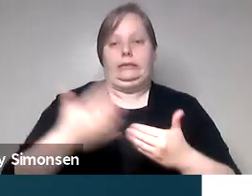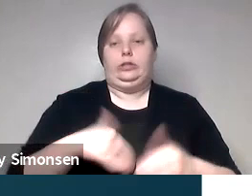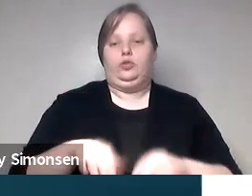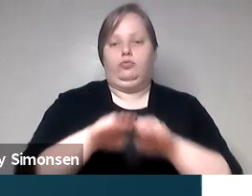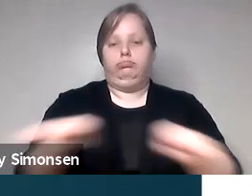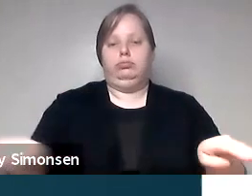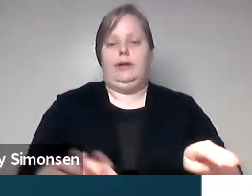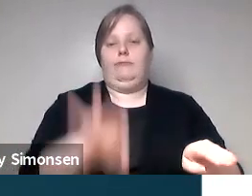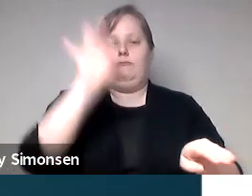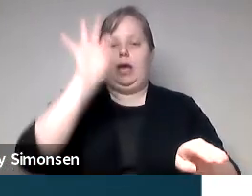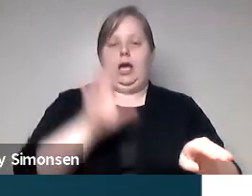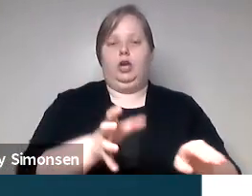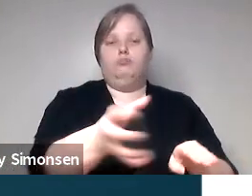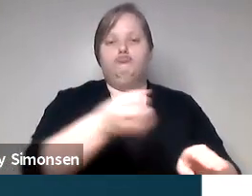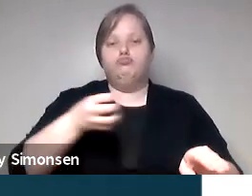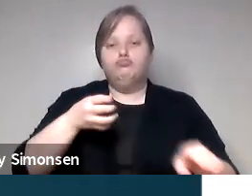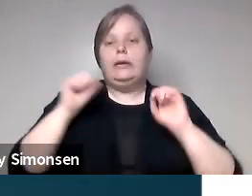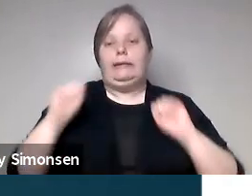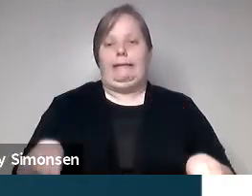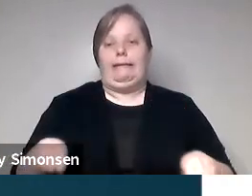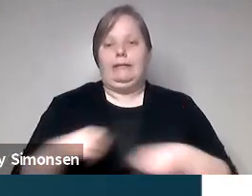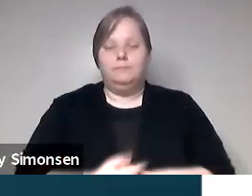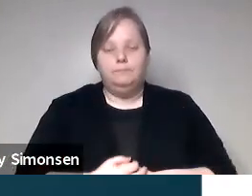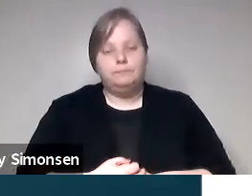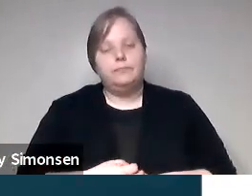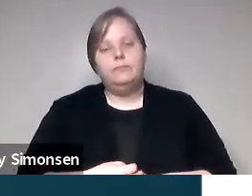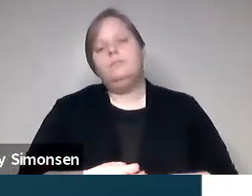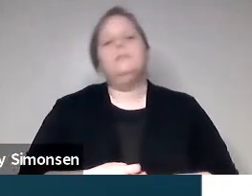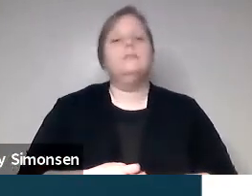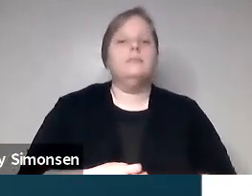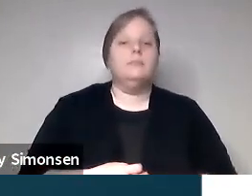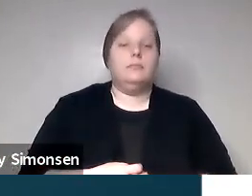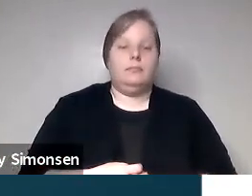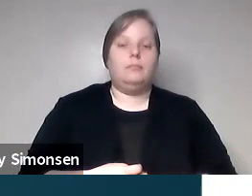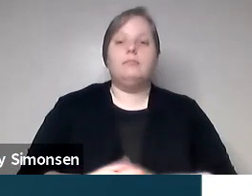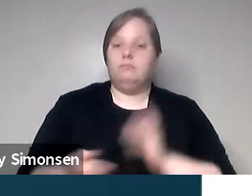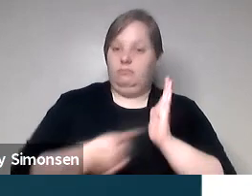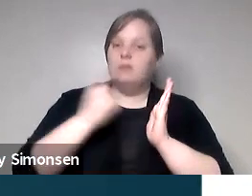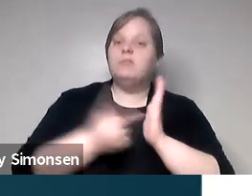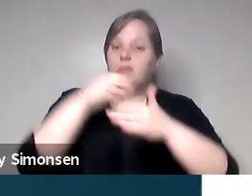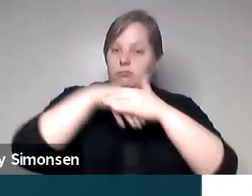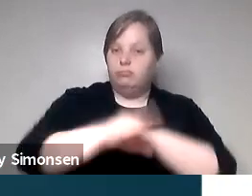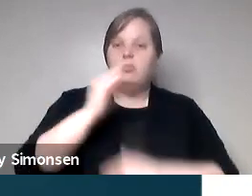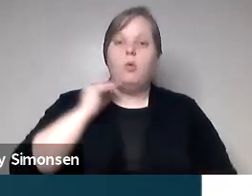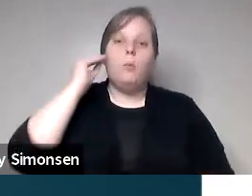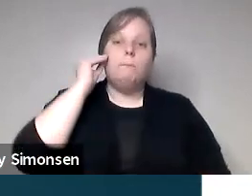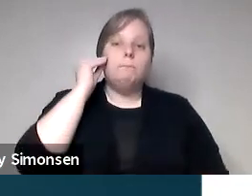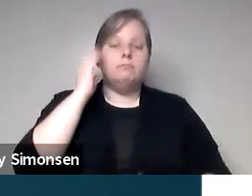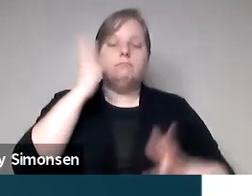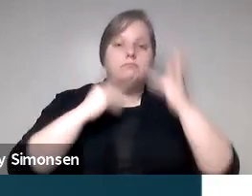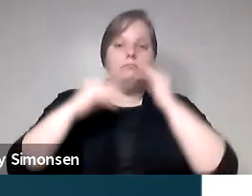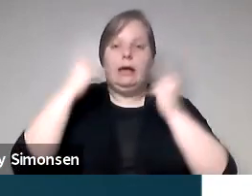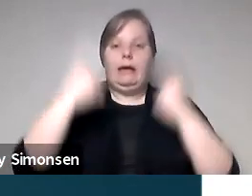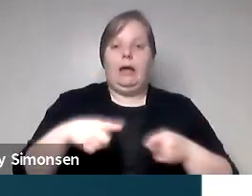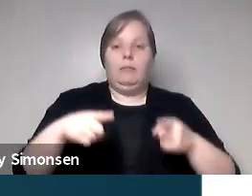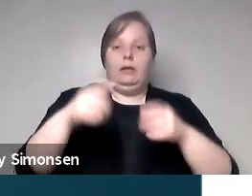simple, easily identified area. I have been in homes where, you know, we open the